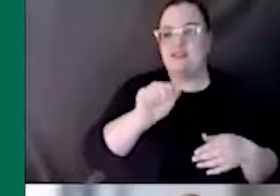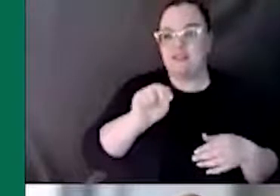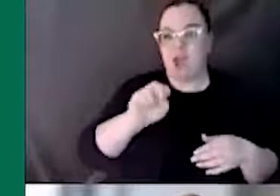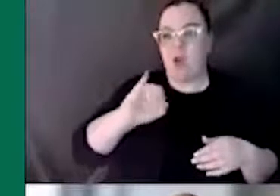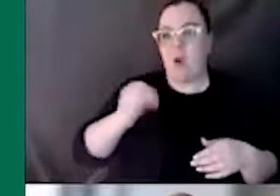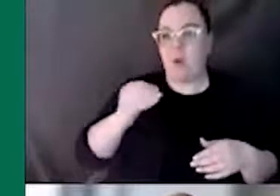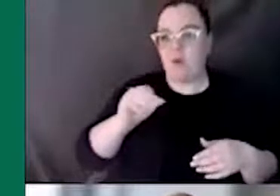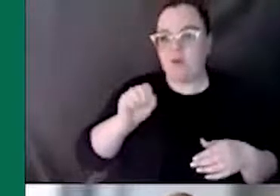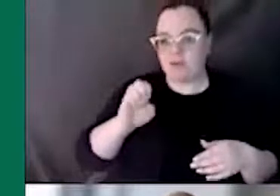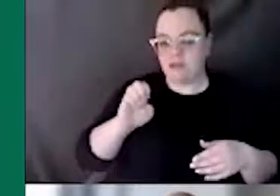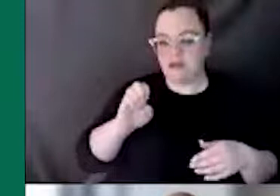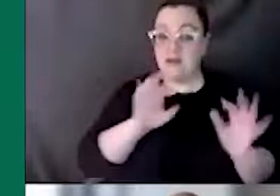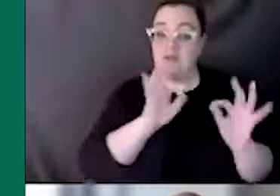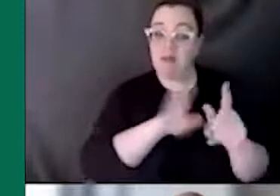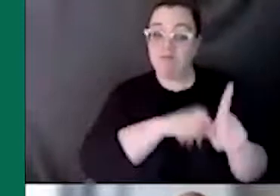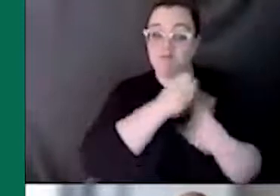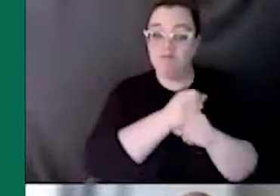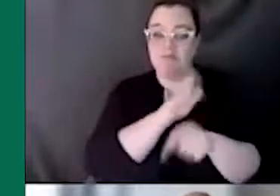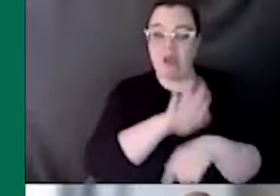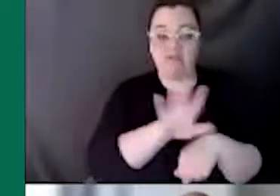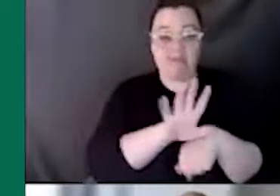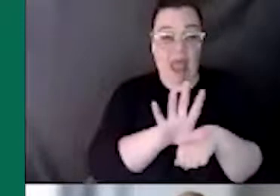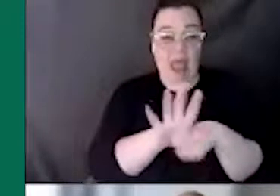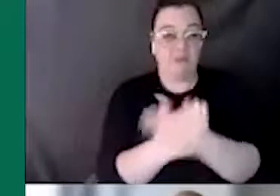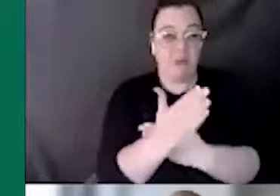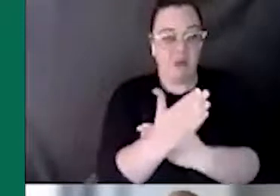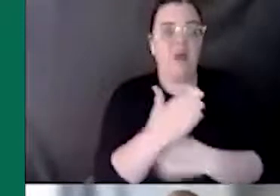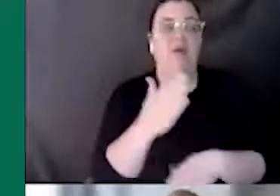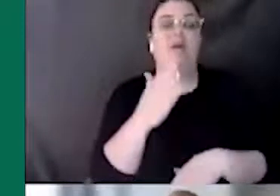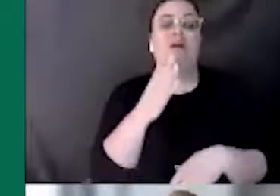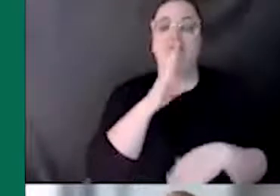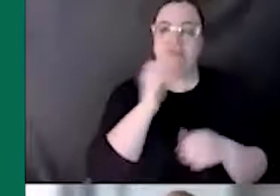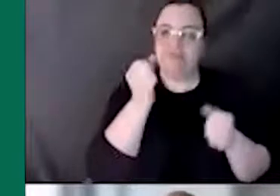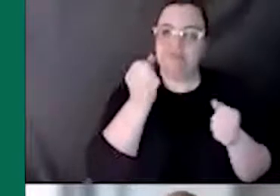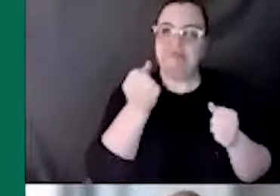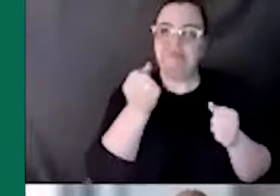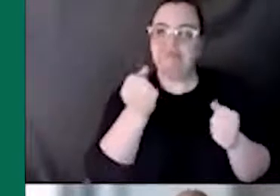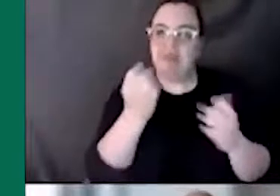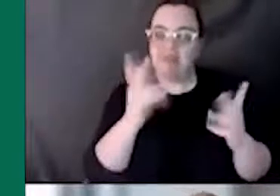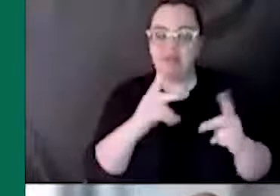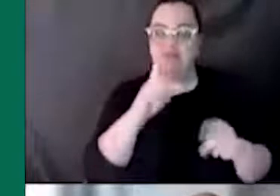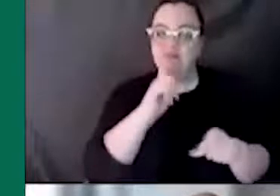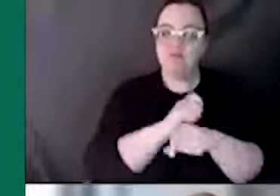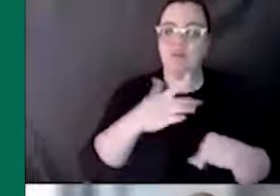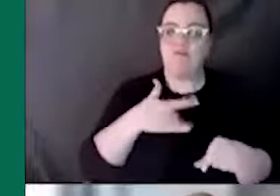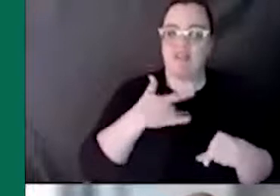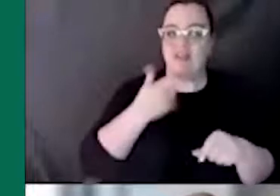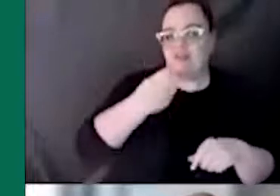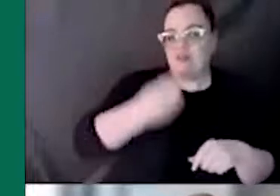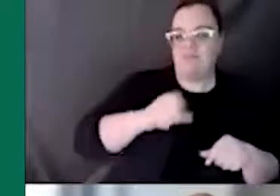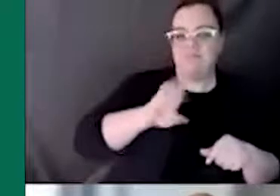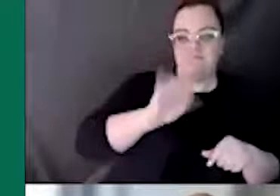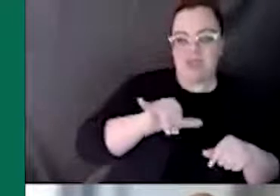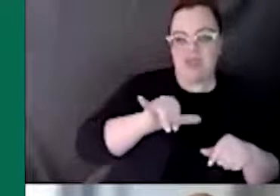And that one hit just after 5 in the morning, and a fair number of people felt it around the South Bay across in San Jose.